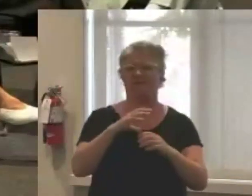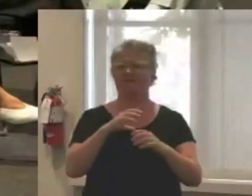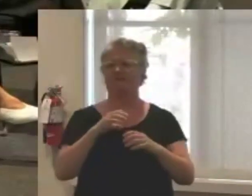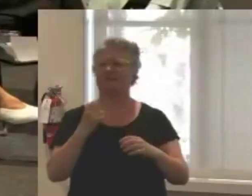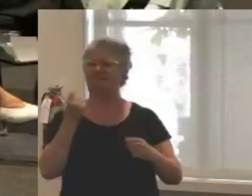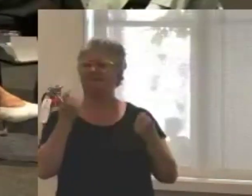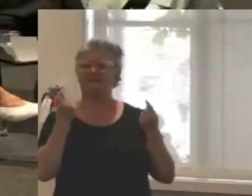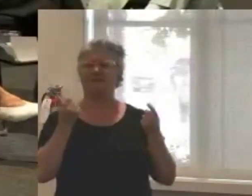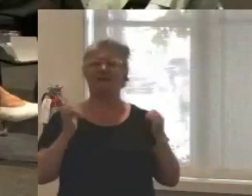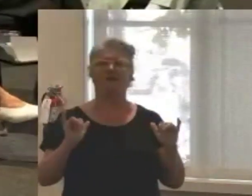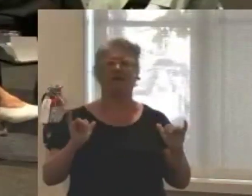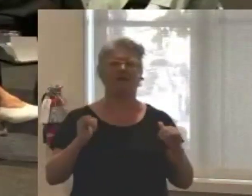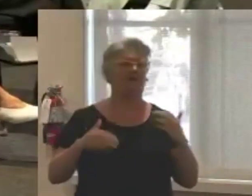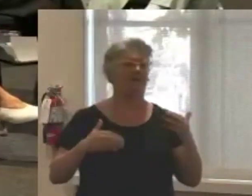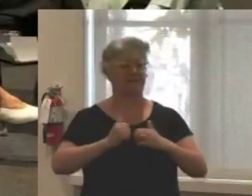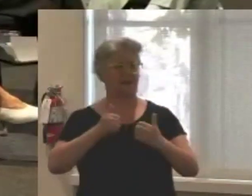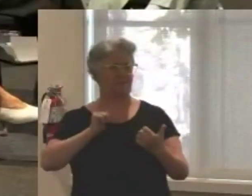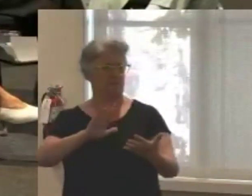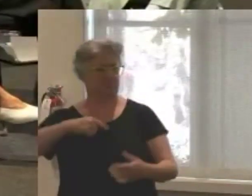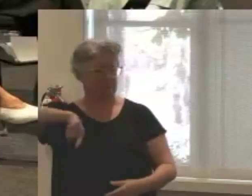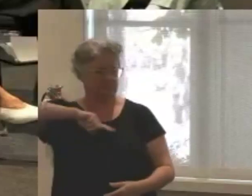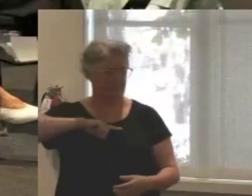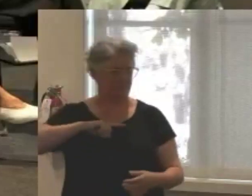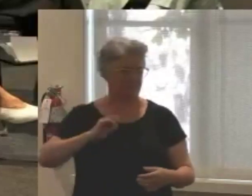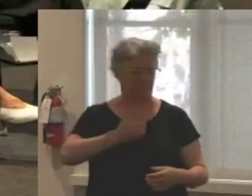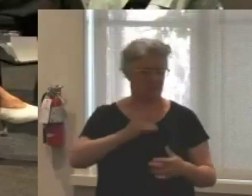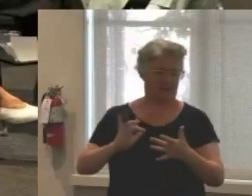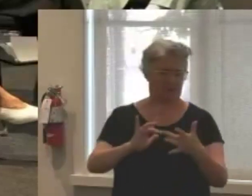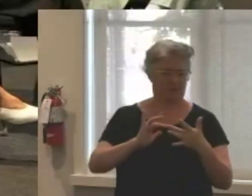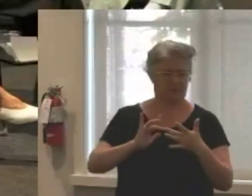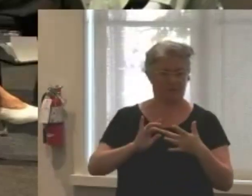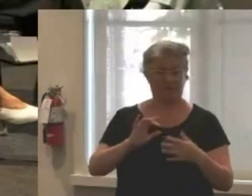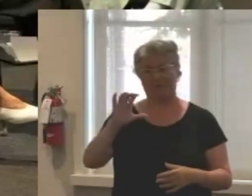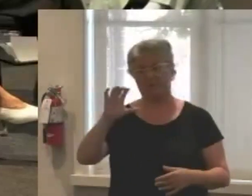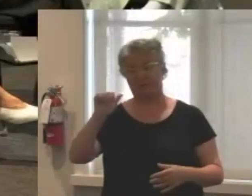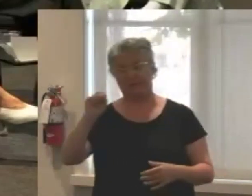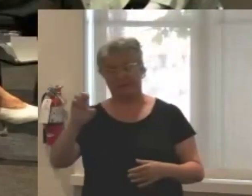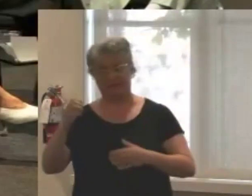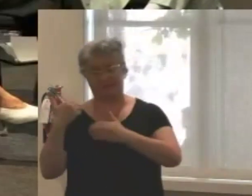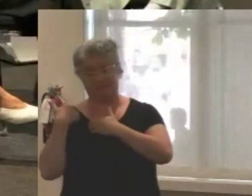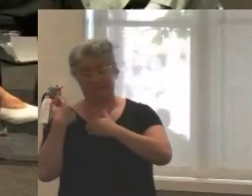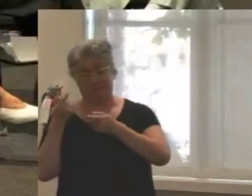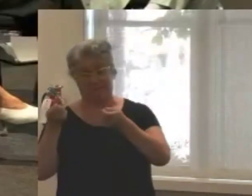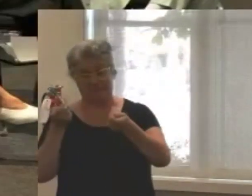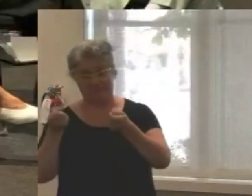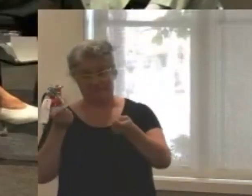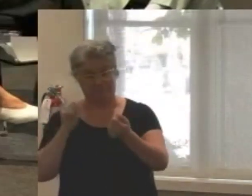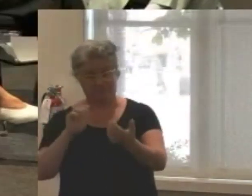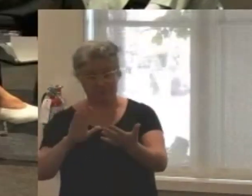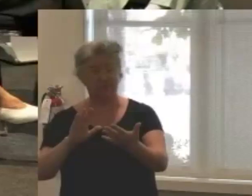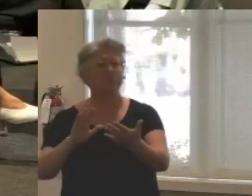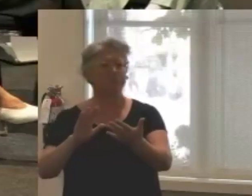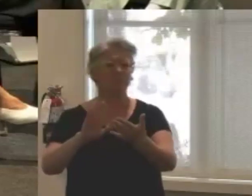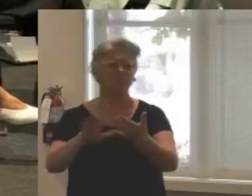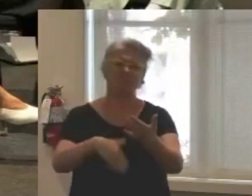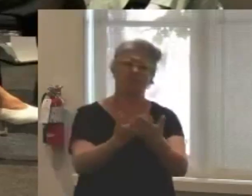existing. So that's one way we do it at the network. And in sort of like a case management approach, something we do with all of